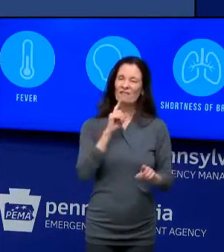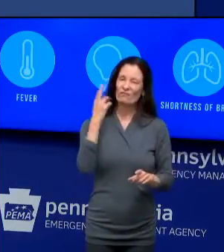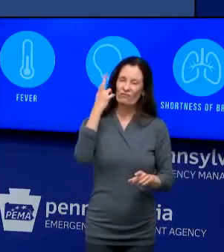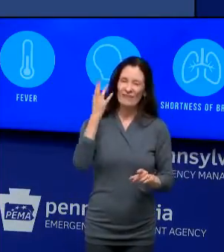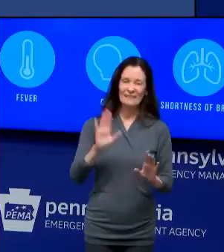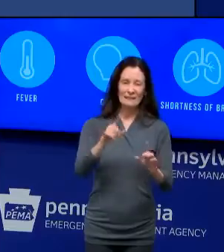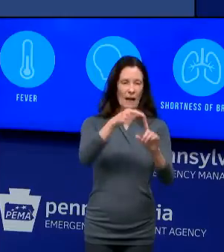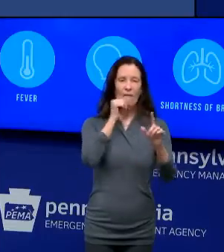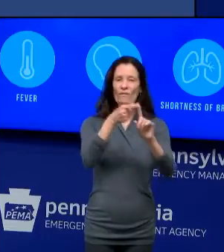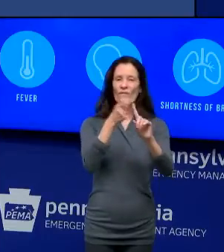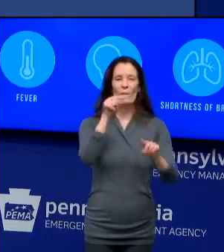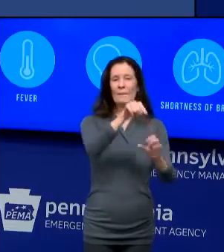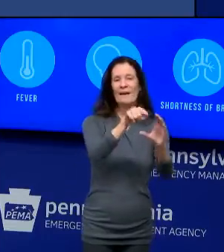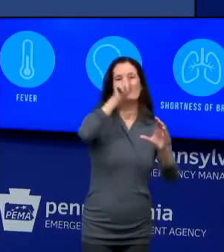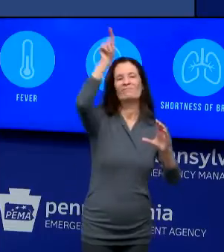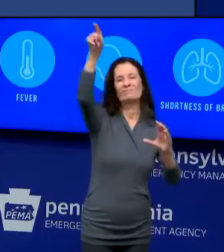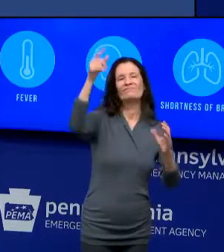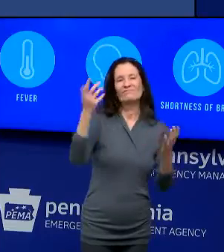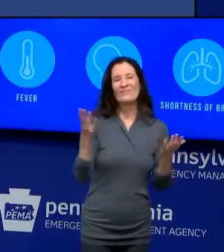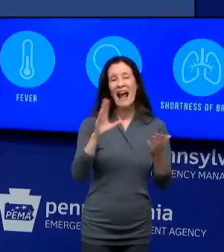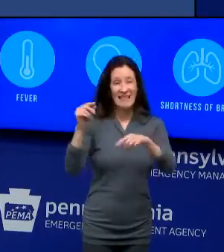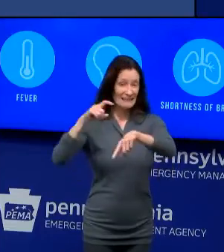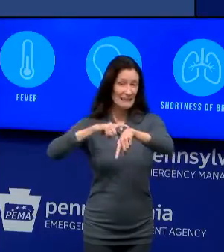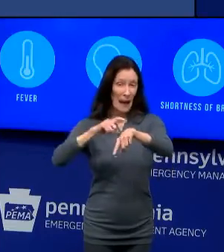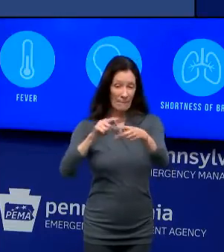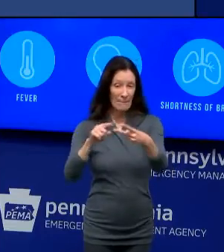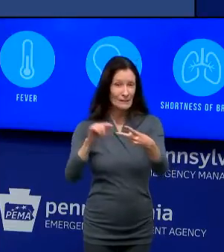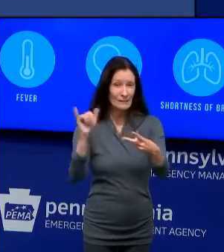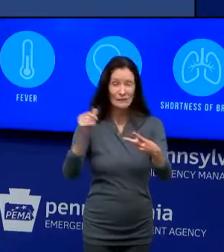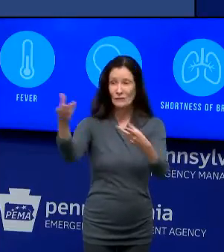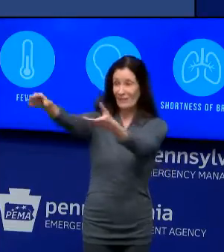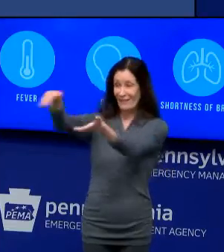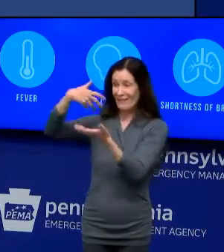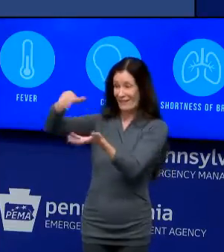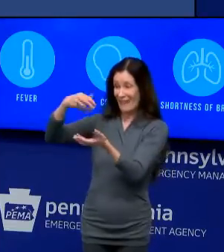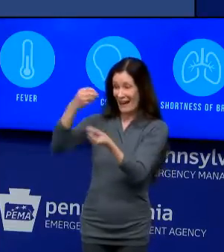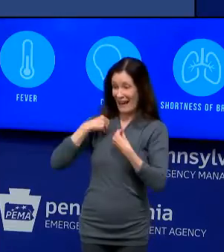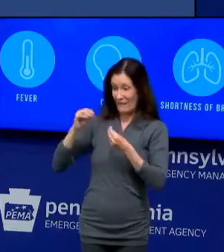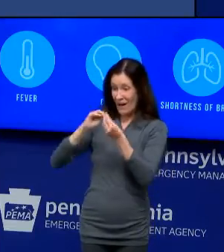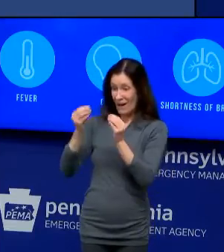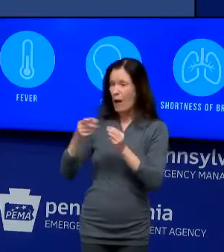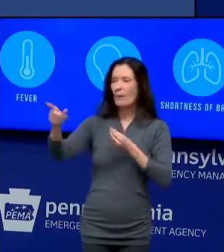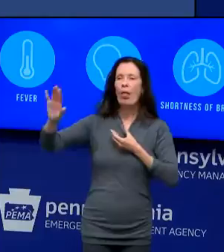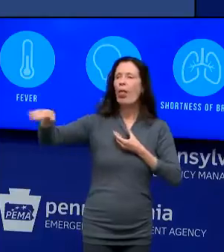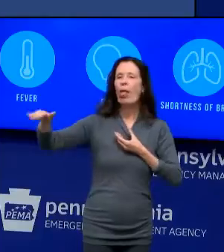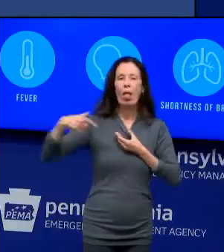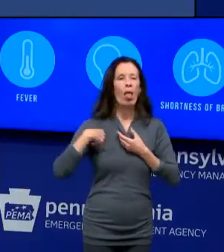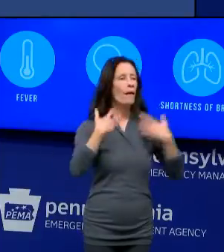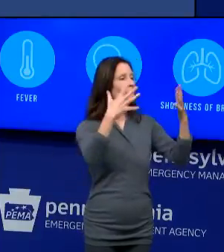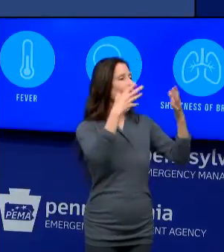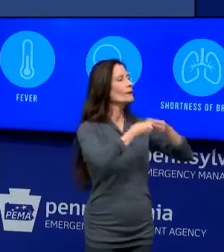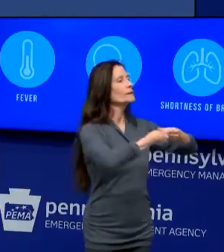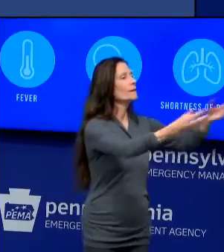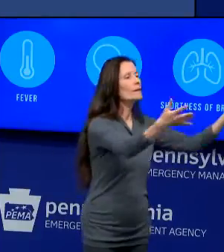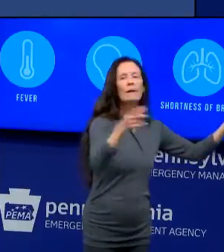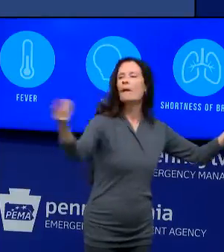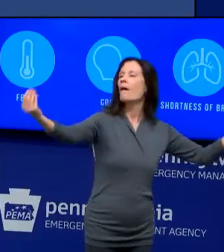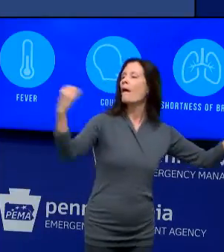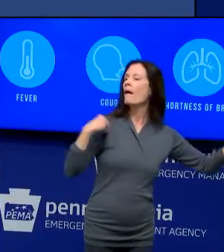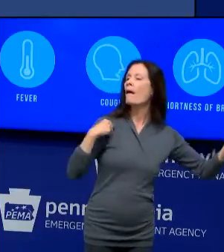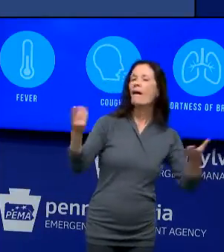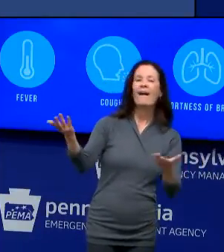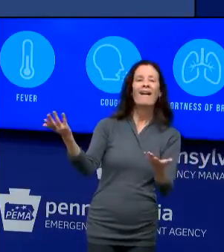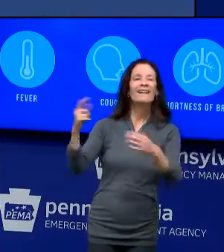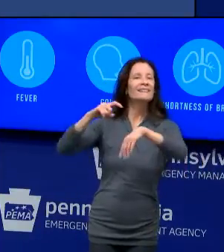but we're pleased to reach out to the coroner's office and to try to reconcile that data. From NBC 10, do you know of